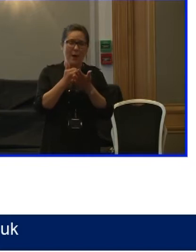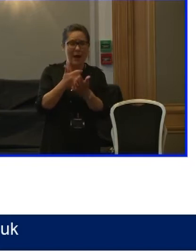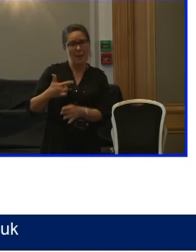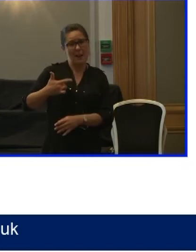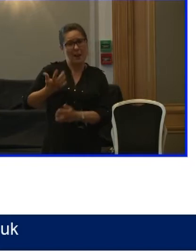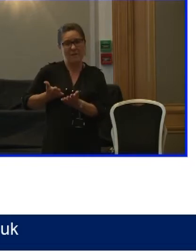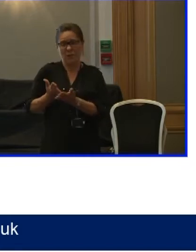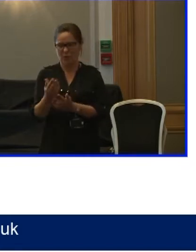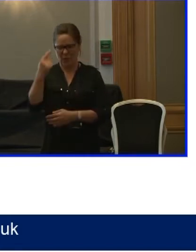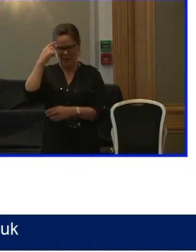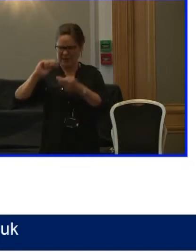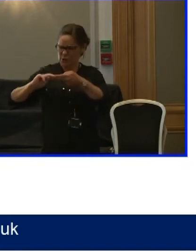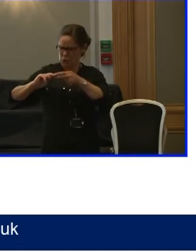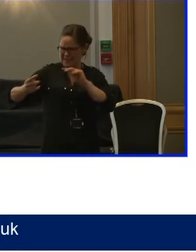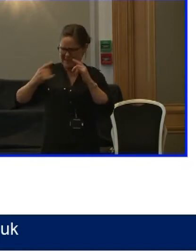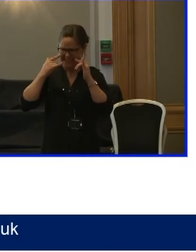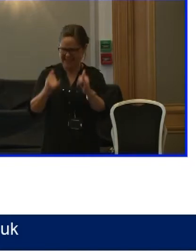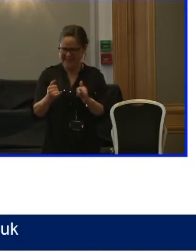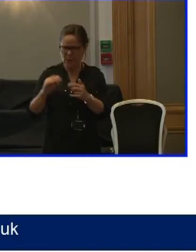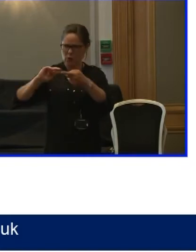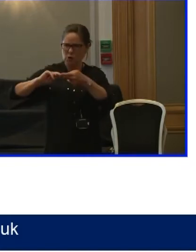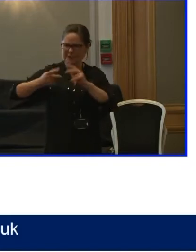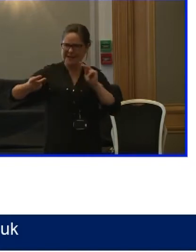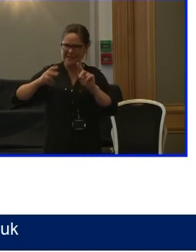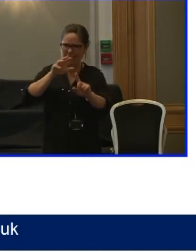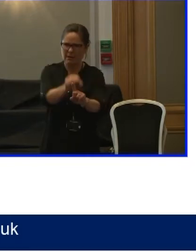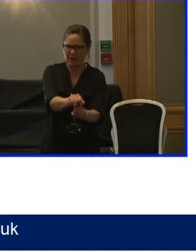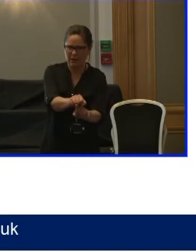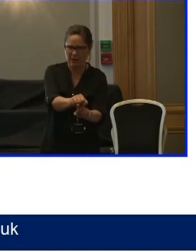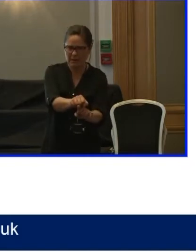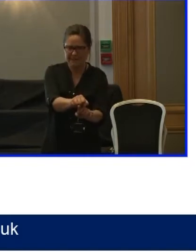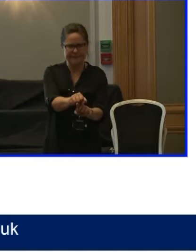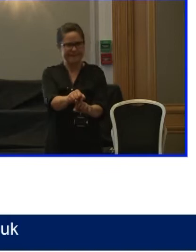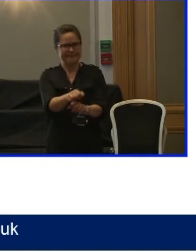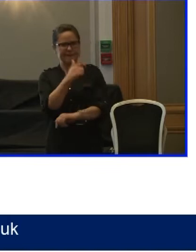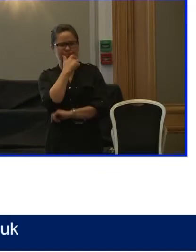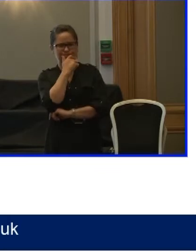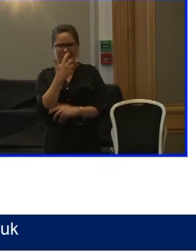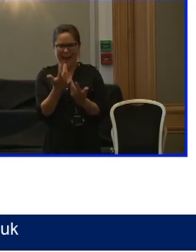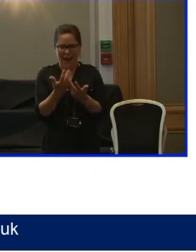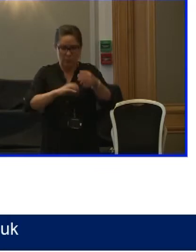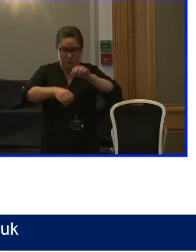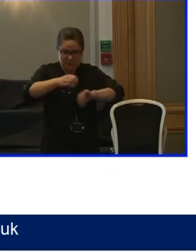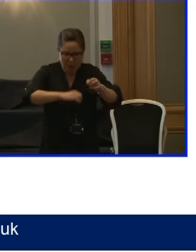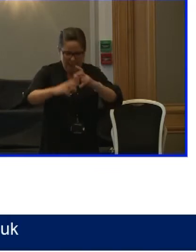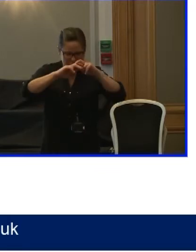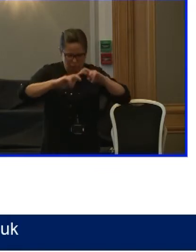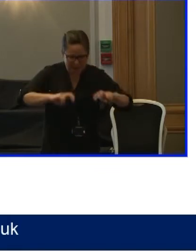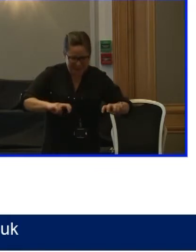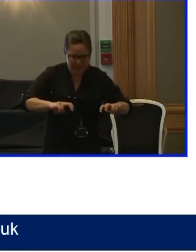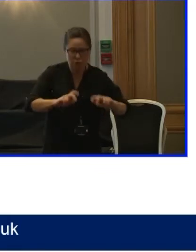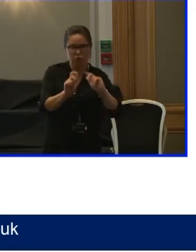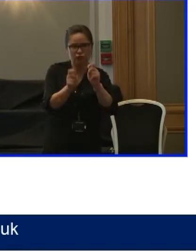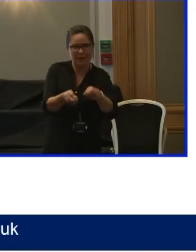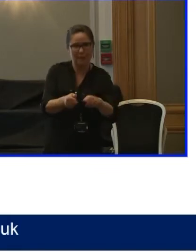when we think about genetic testing and genetic diagnosis, we immediately go to the science. It will help us find treatments. It will help with clinical